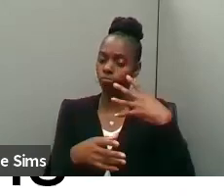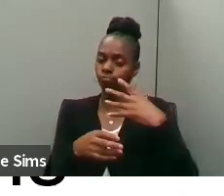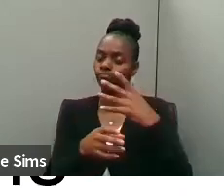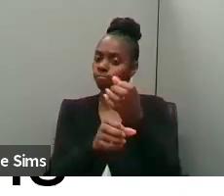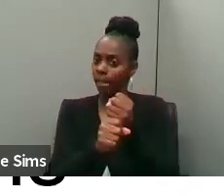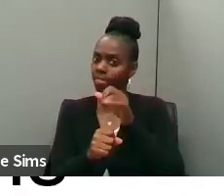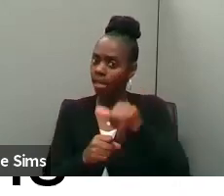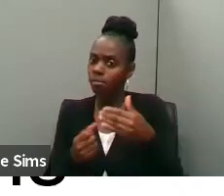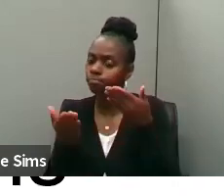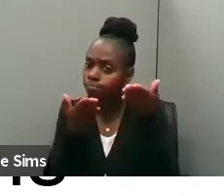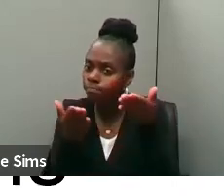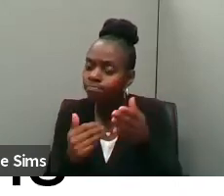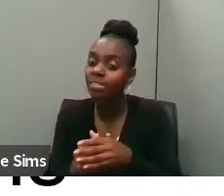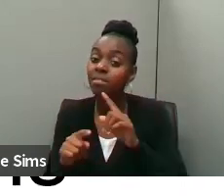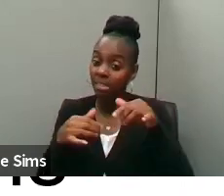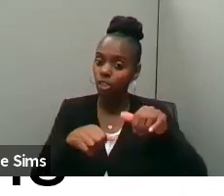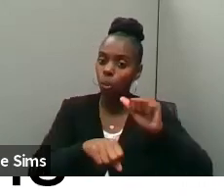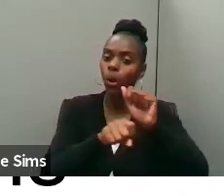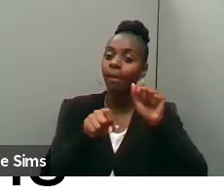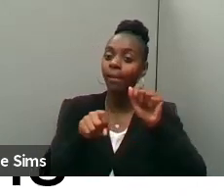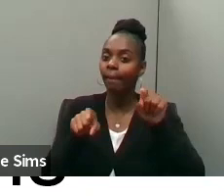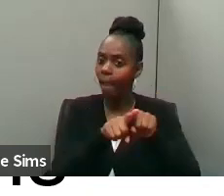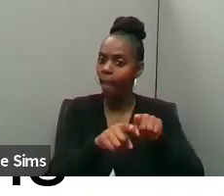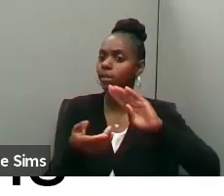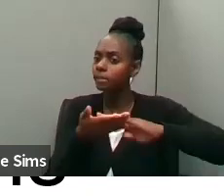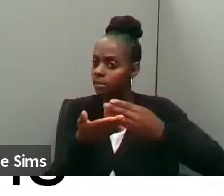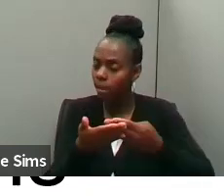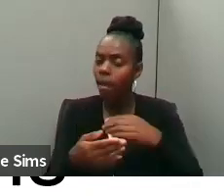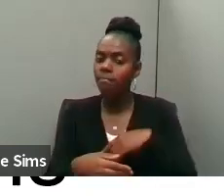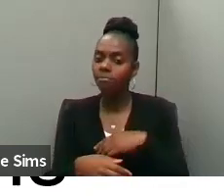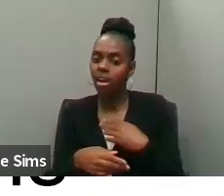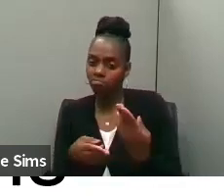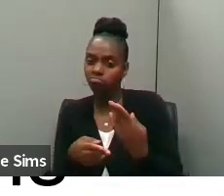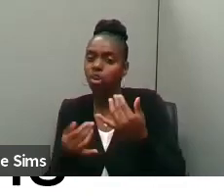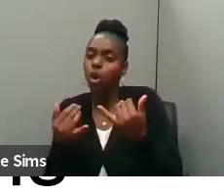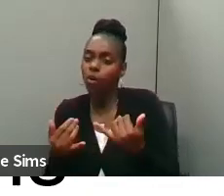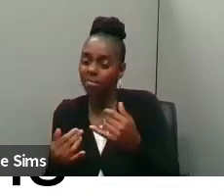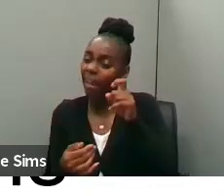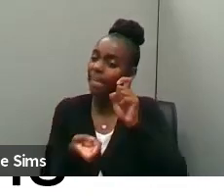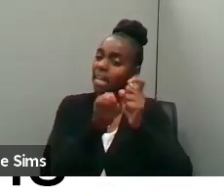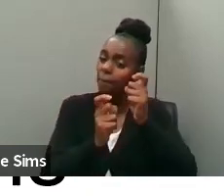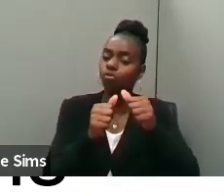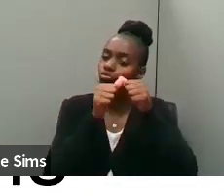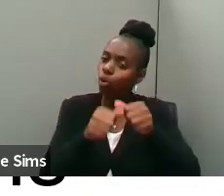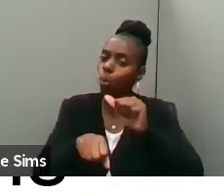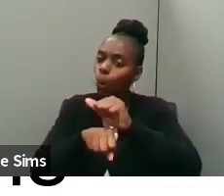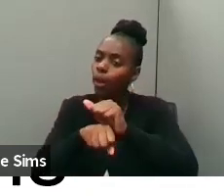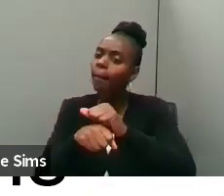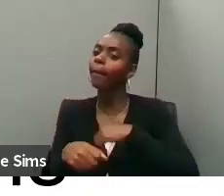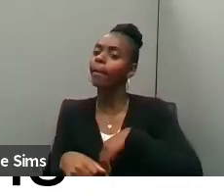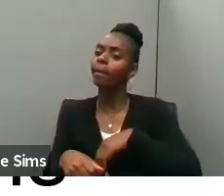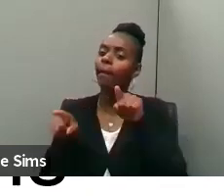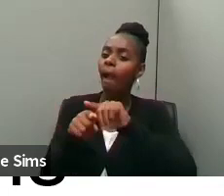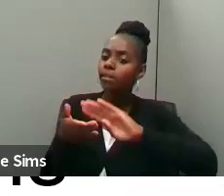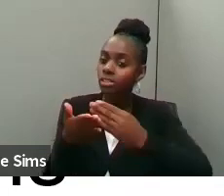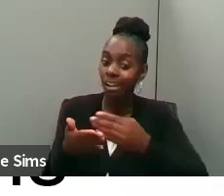but I'm still working as a chef in the meantime, and I need an accommodation to continue working as a chef, the general